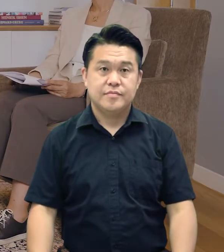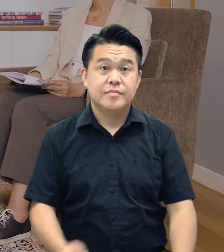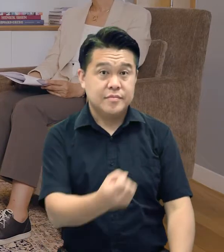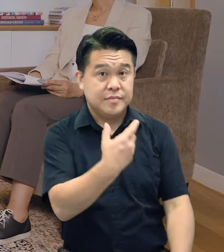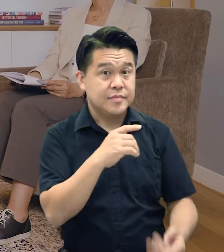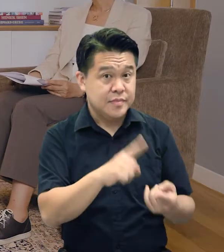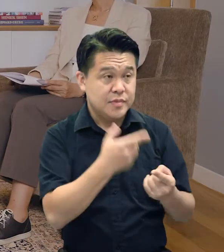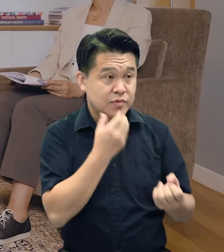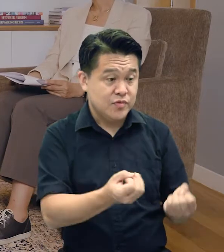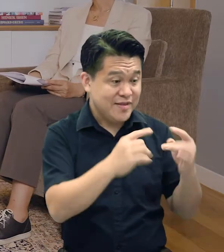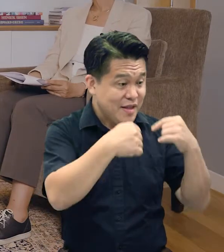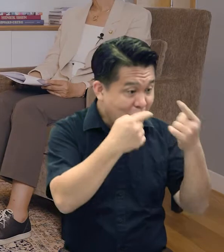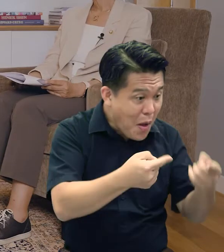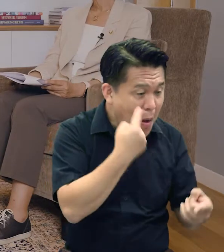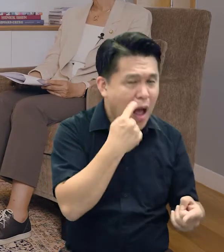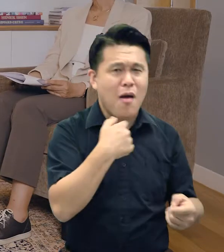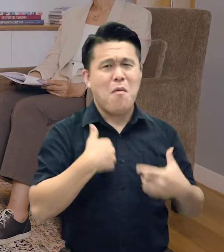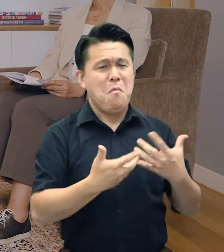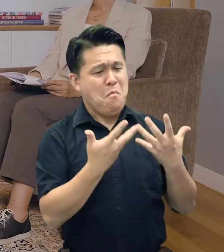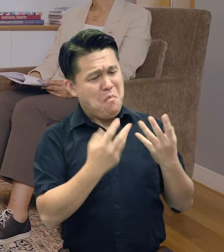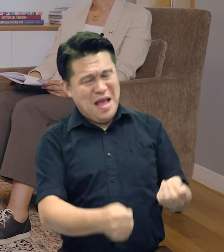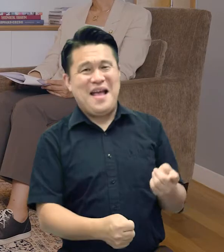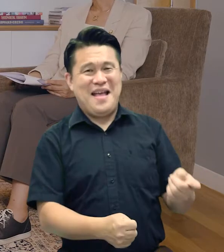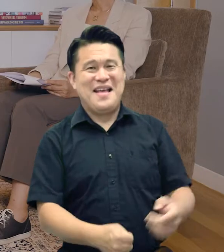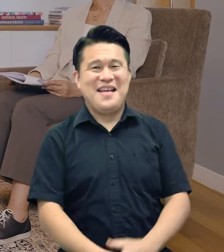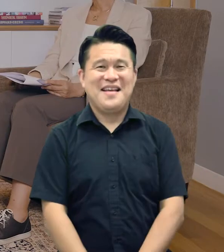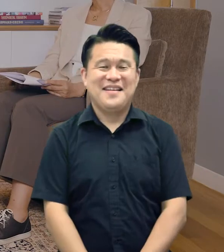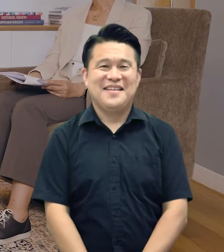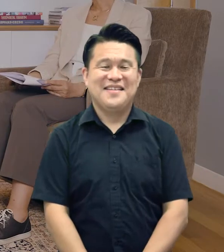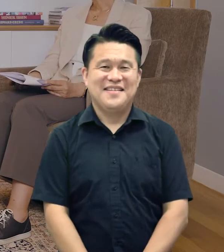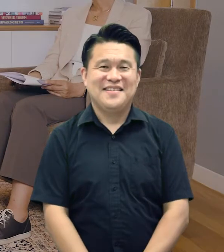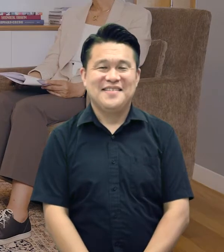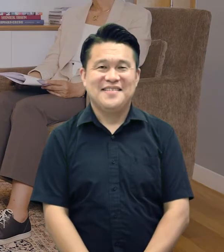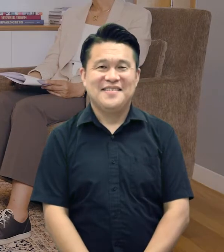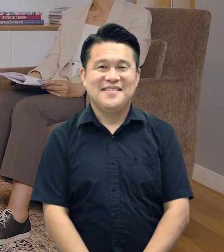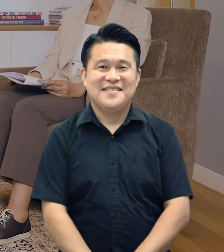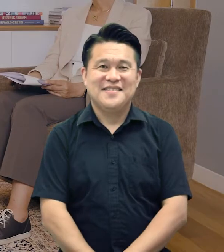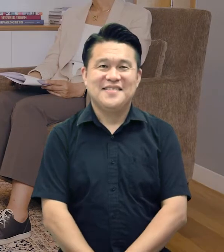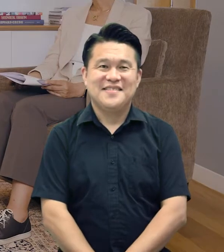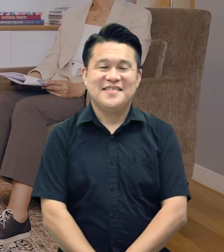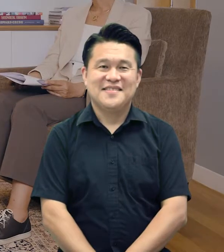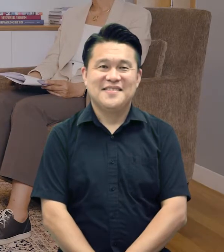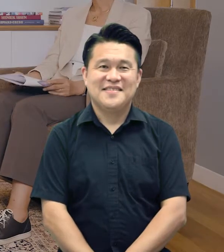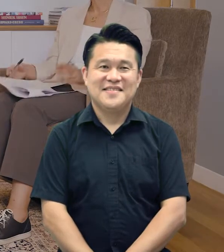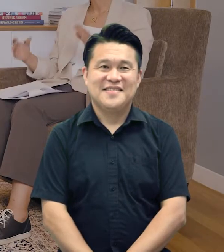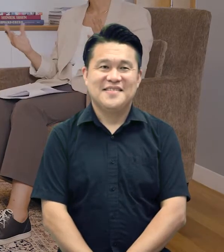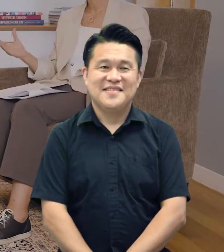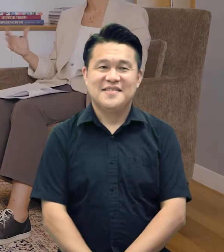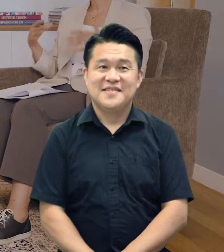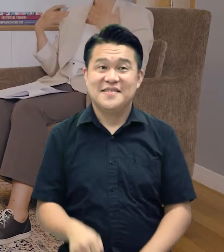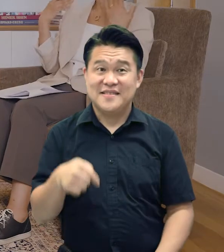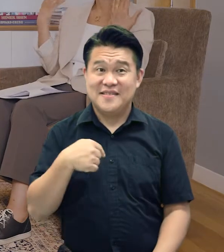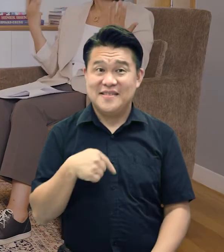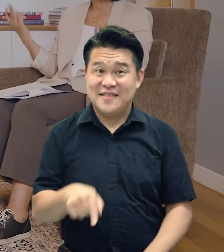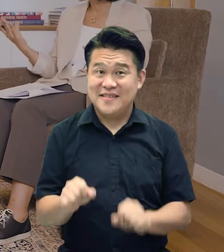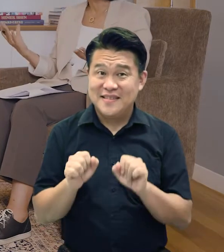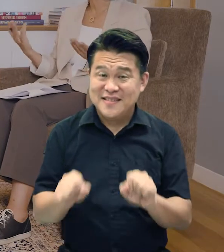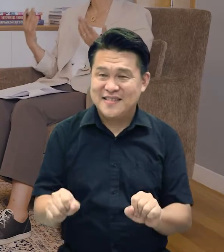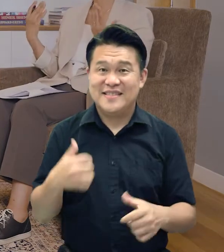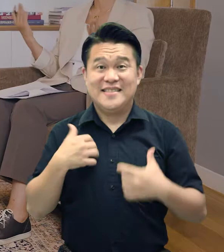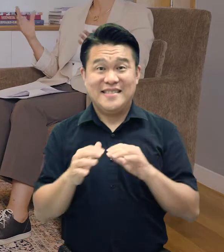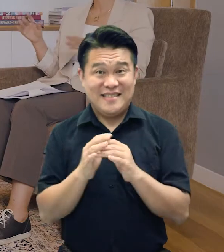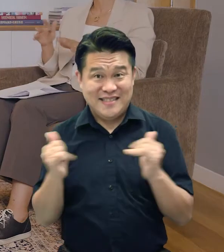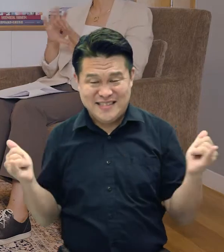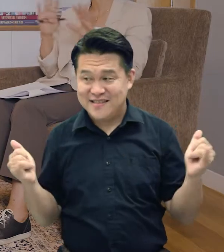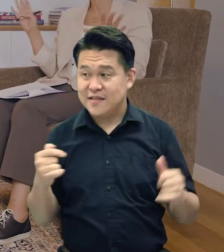said, a lot of fun where people can be themselves, and I think I've been appreciating. We are here. We are very